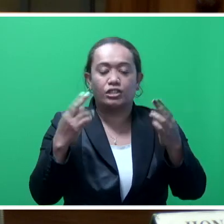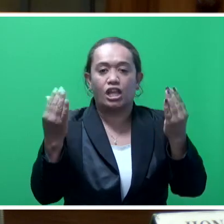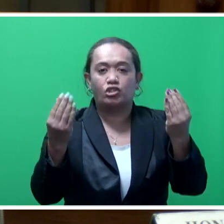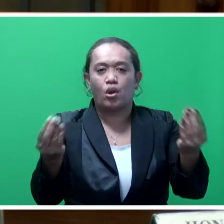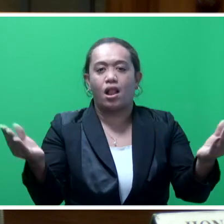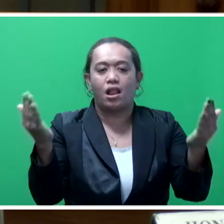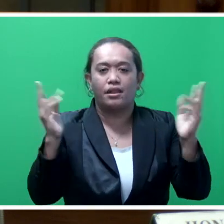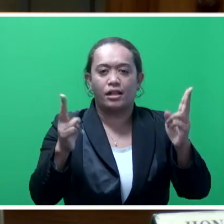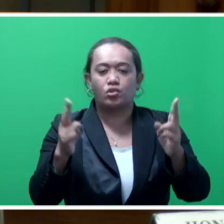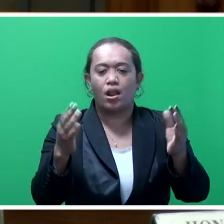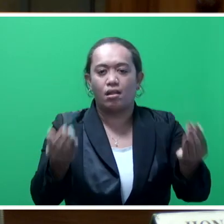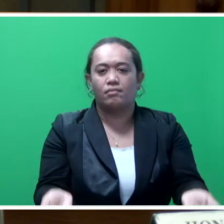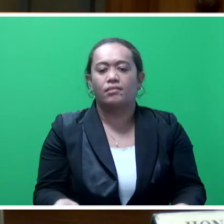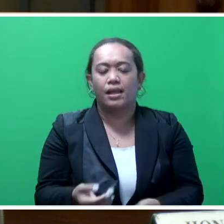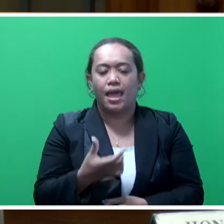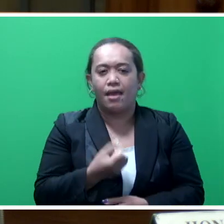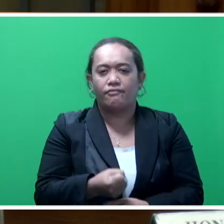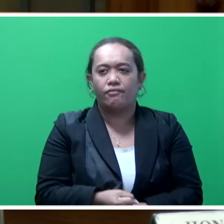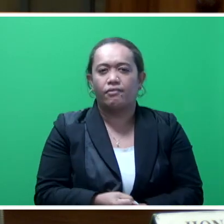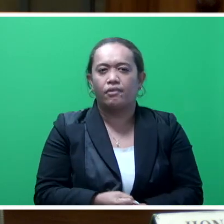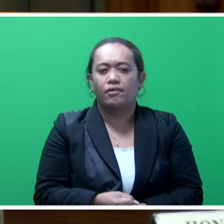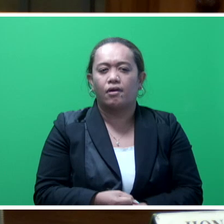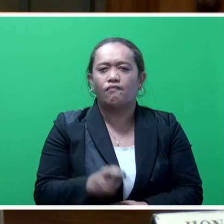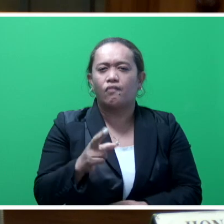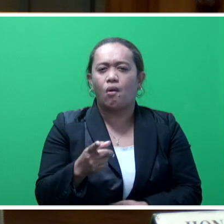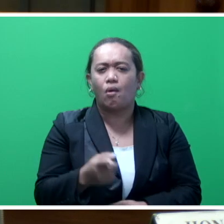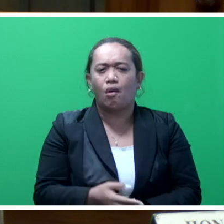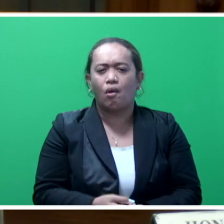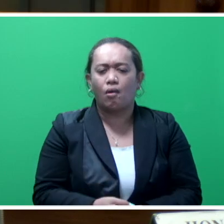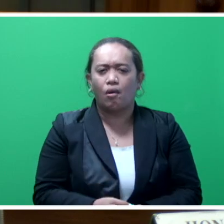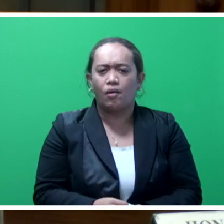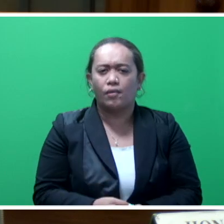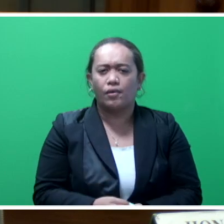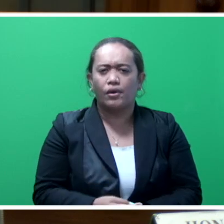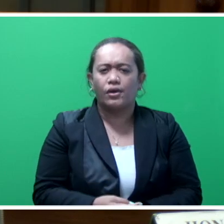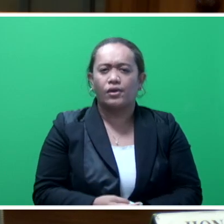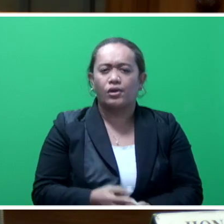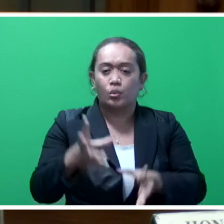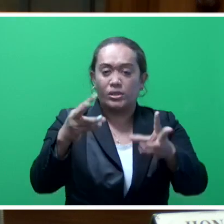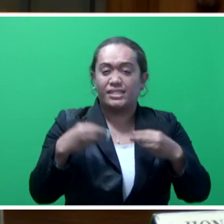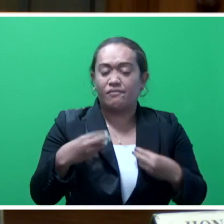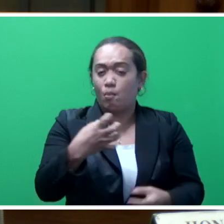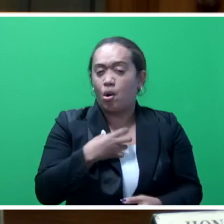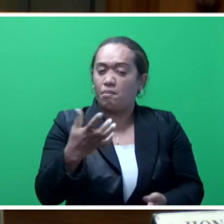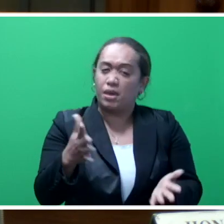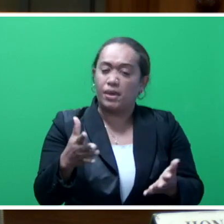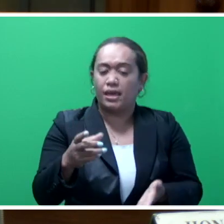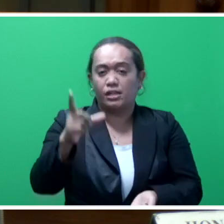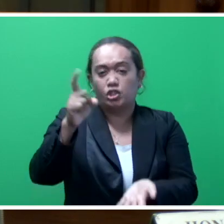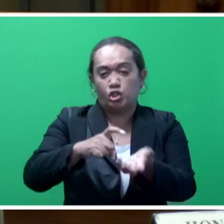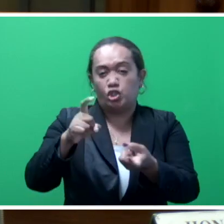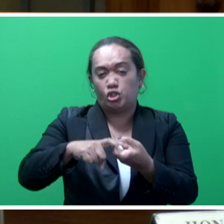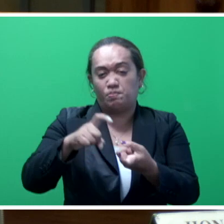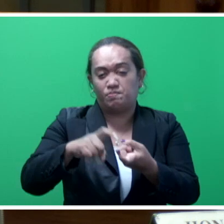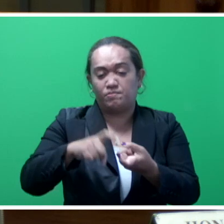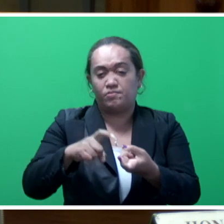access that particular market, we will be able to get premium price. Mr. Speaker, it is in this regard that we are working